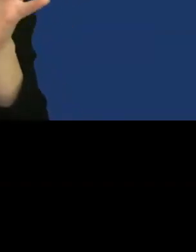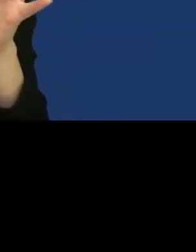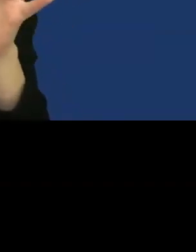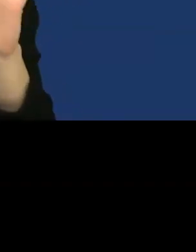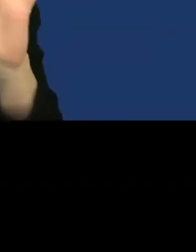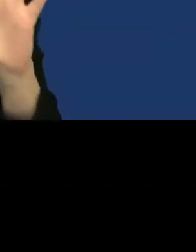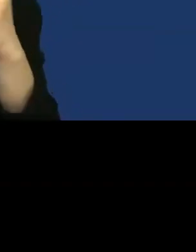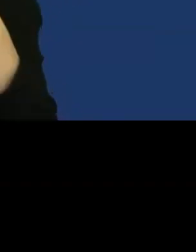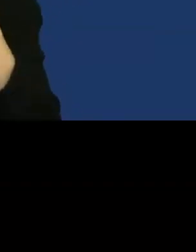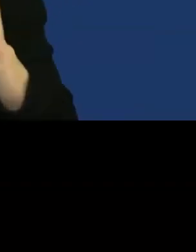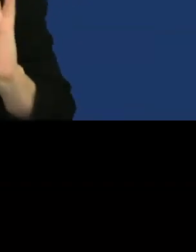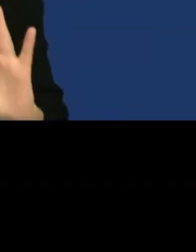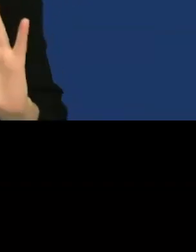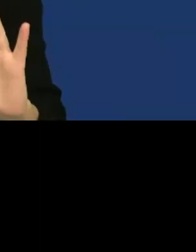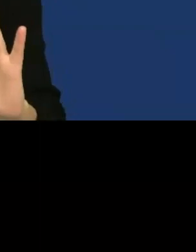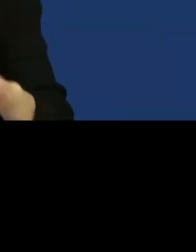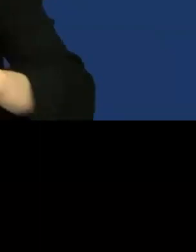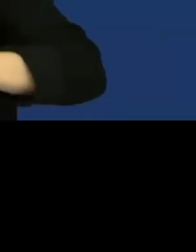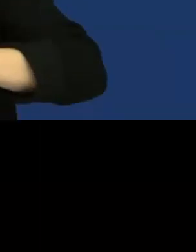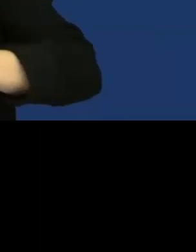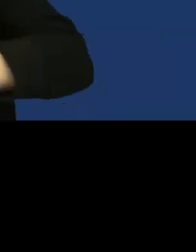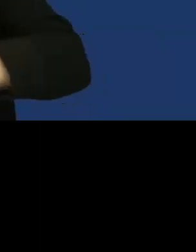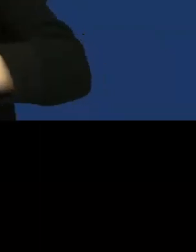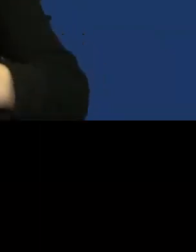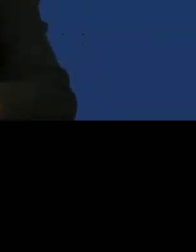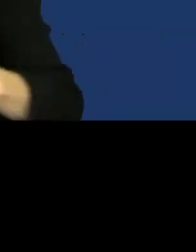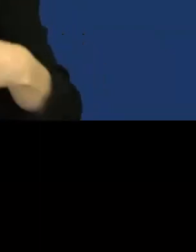type of motor that is being used.